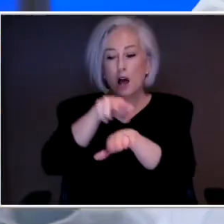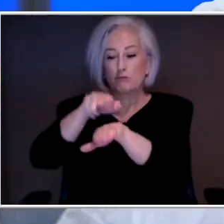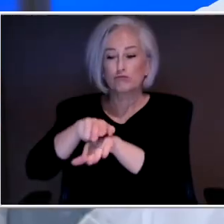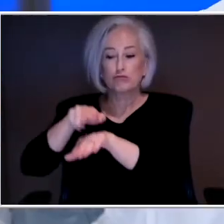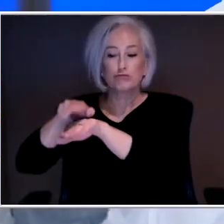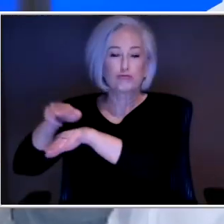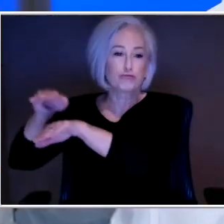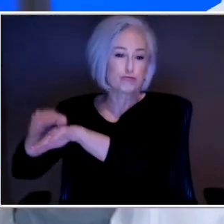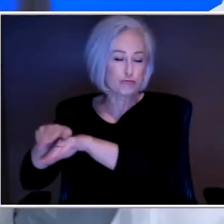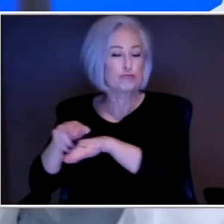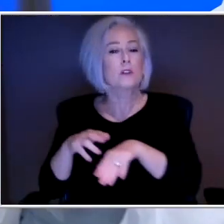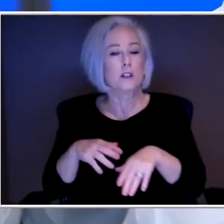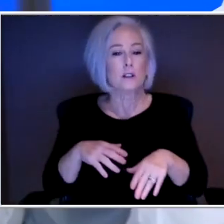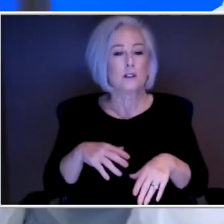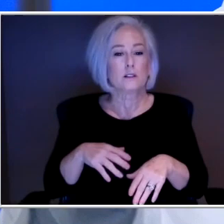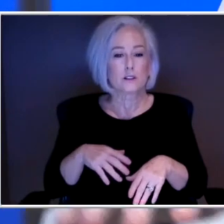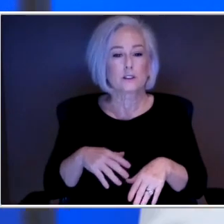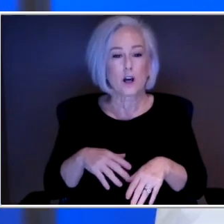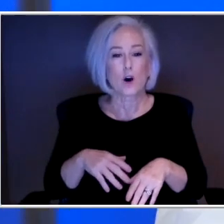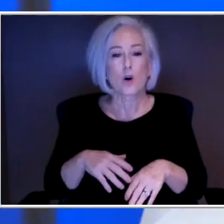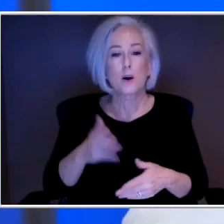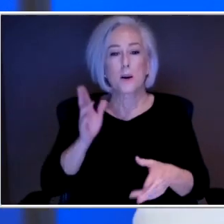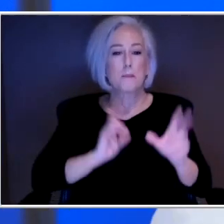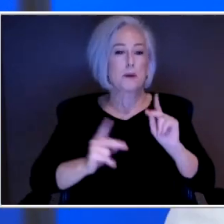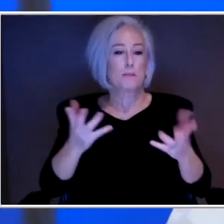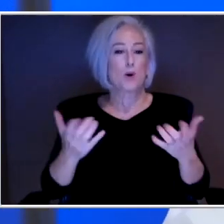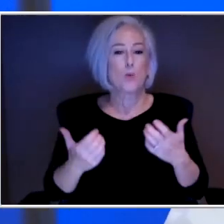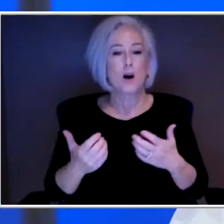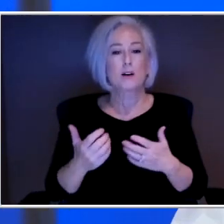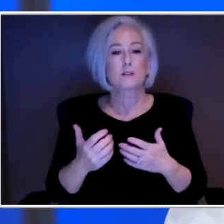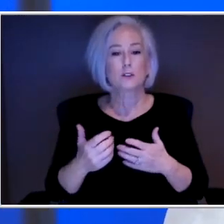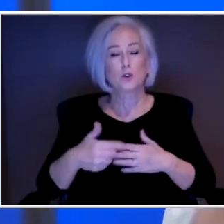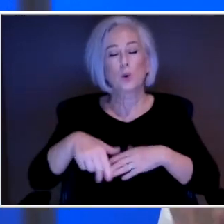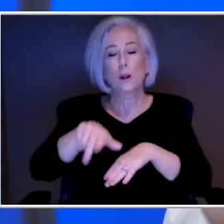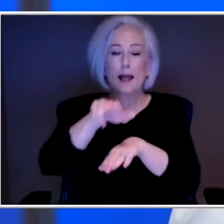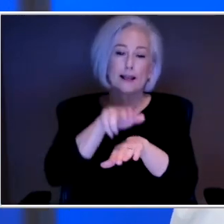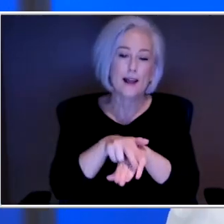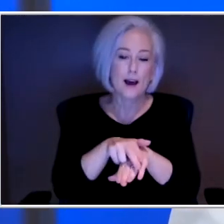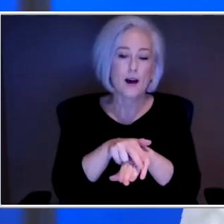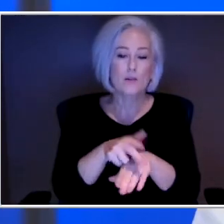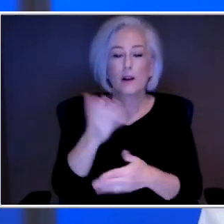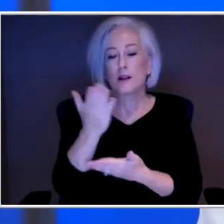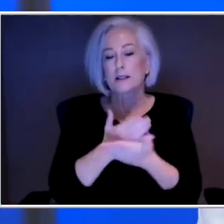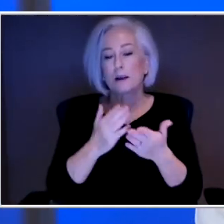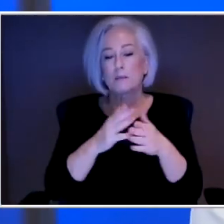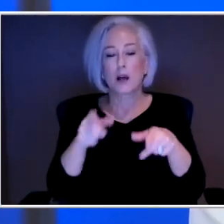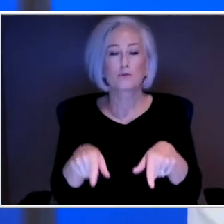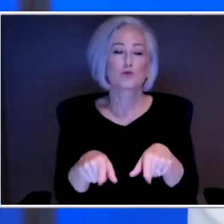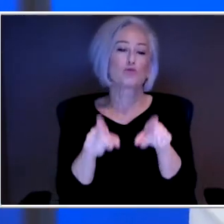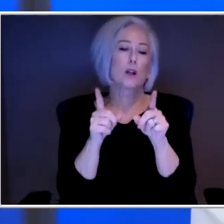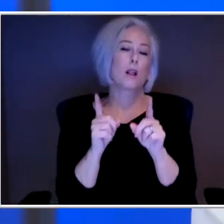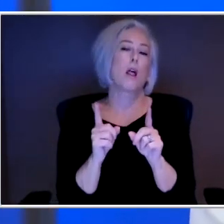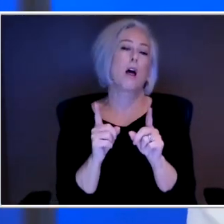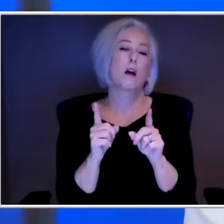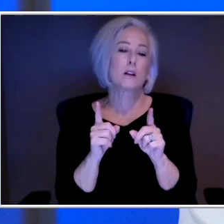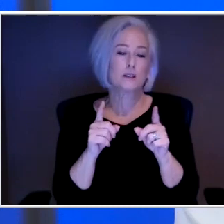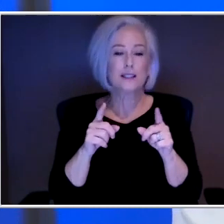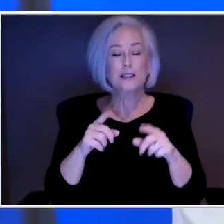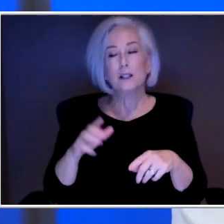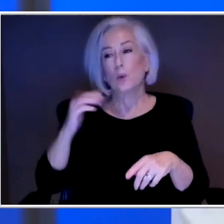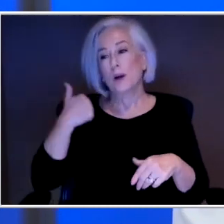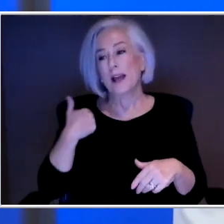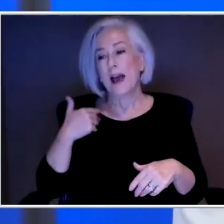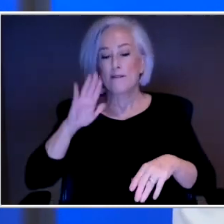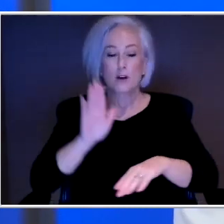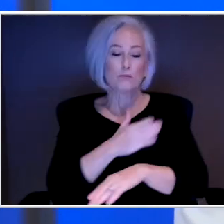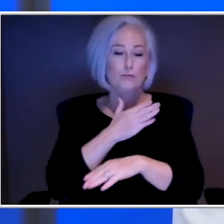so they actually recline all the way flat if people want to lay down. Other people just want to kind of kick their feet up and just kind of listen. We do play music in the background. Patients